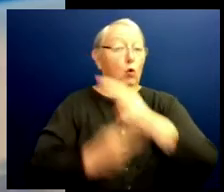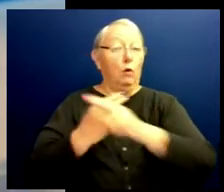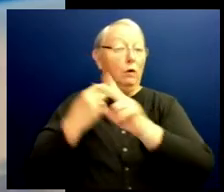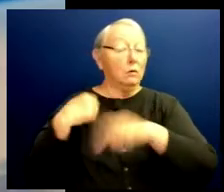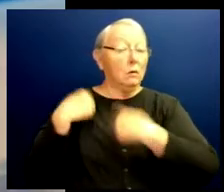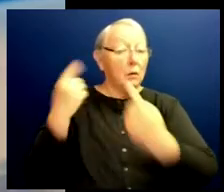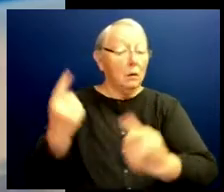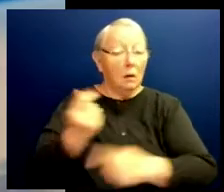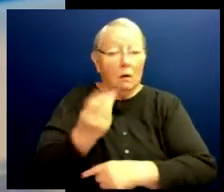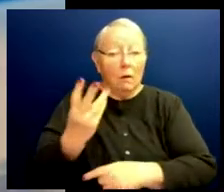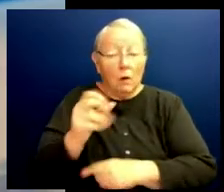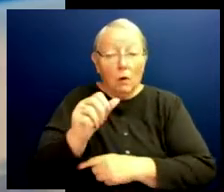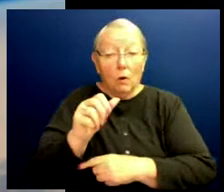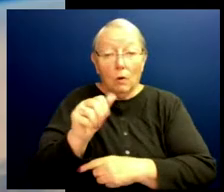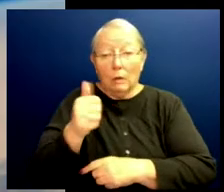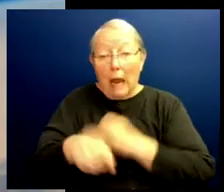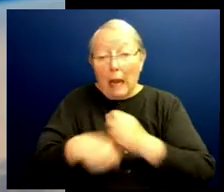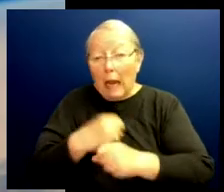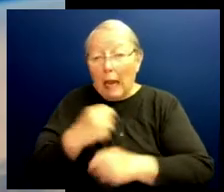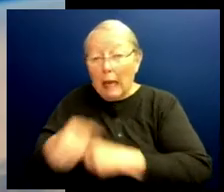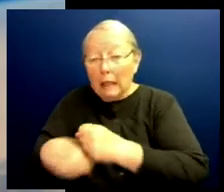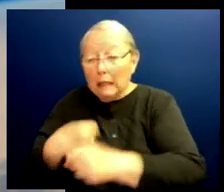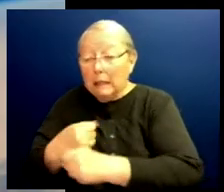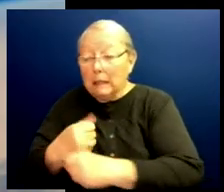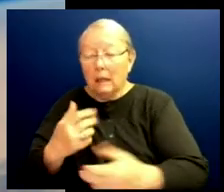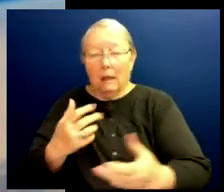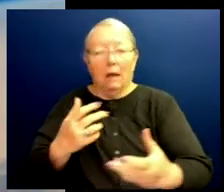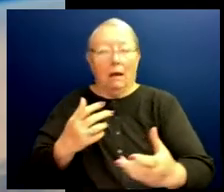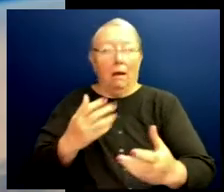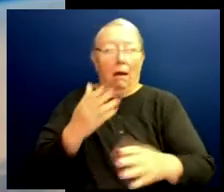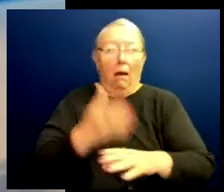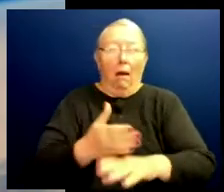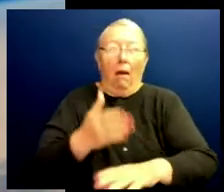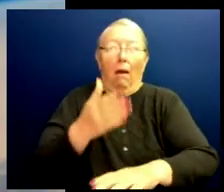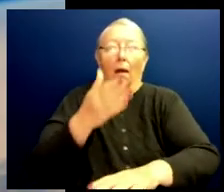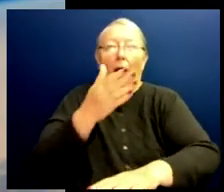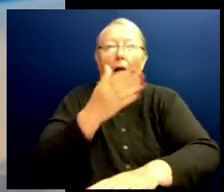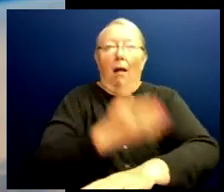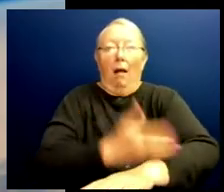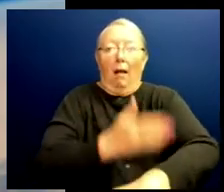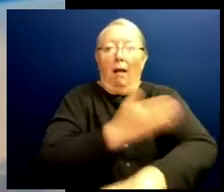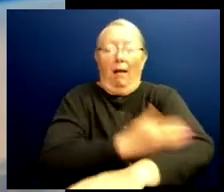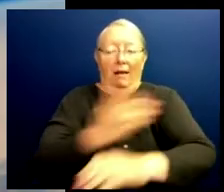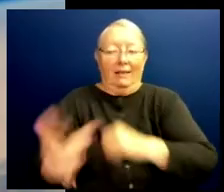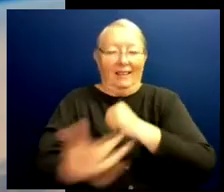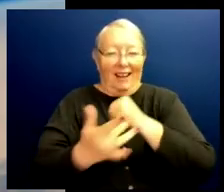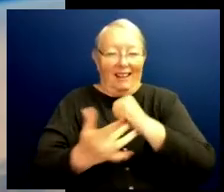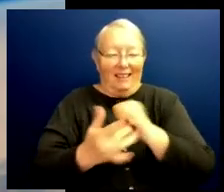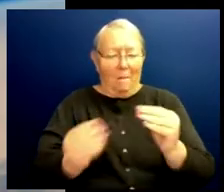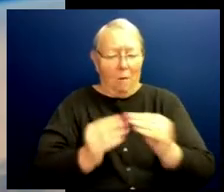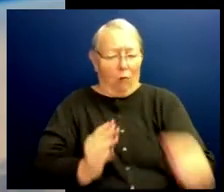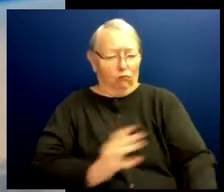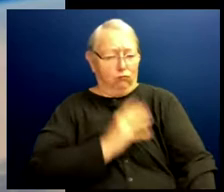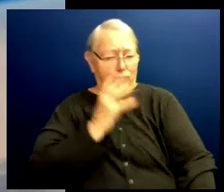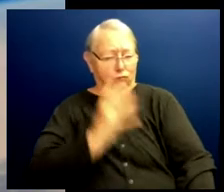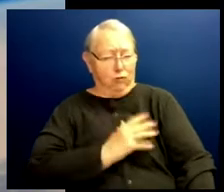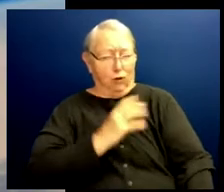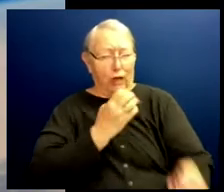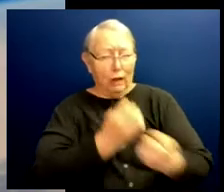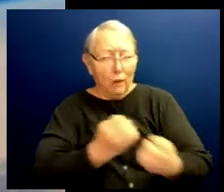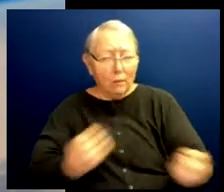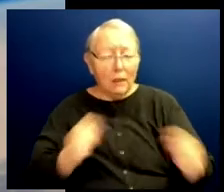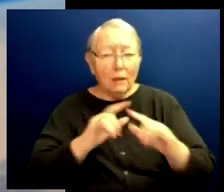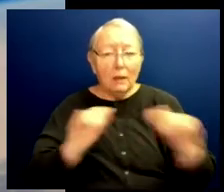of advanced technology. We're able to build more sophisticated equipment, including